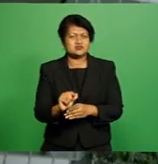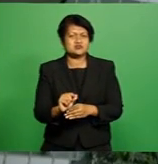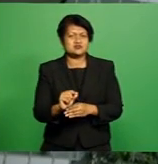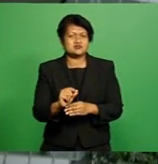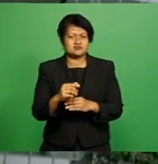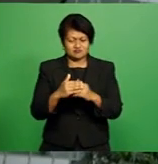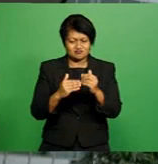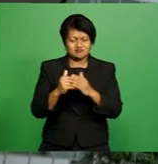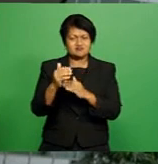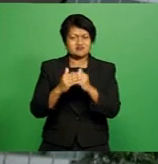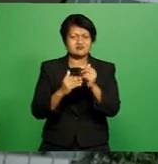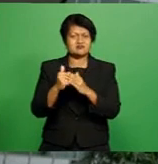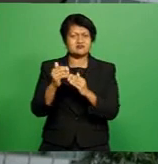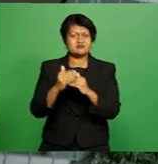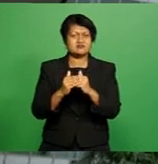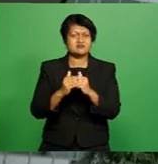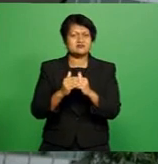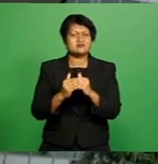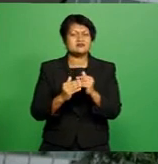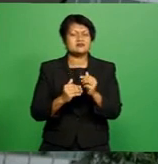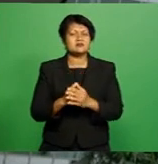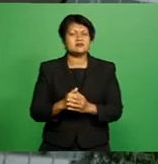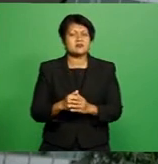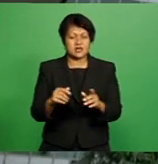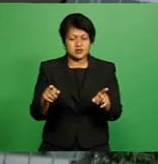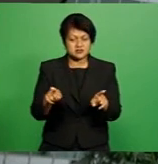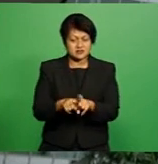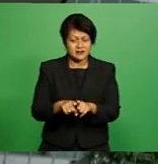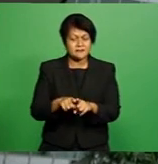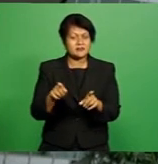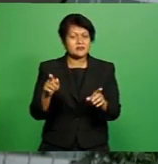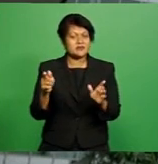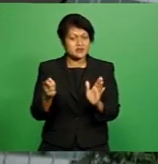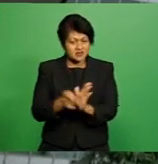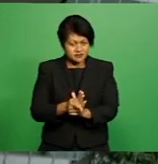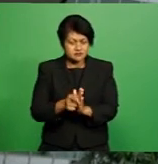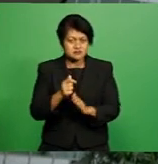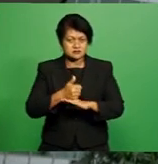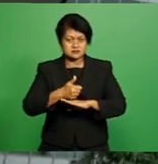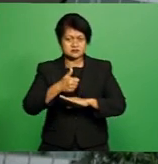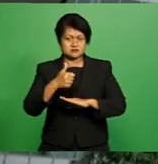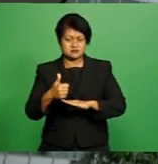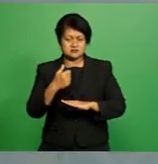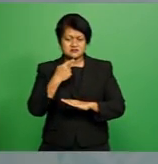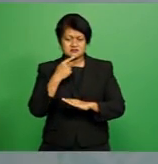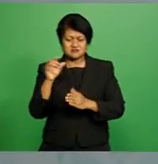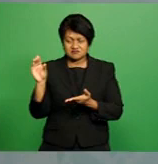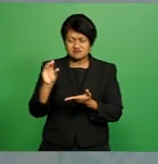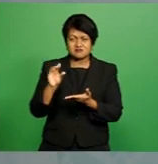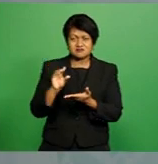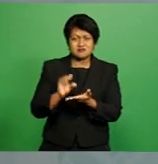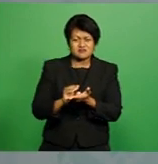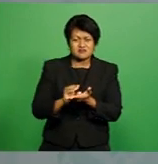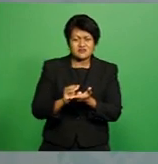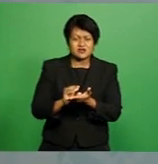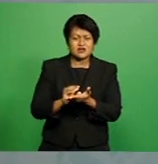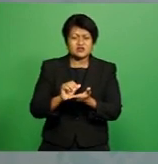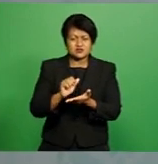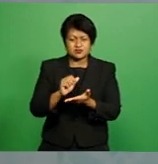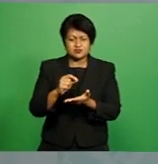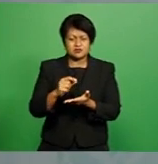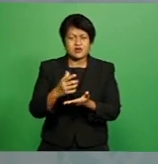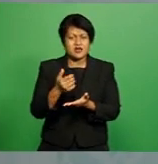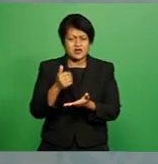water, whether it's for electricity, but at the same time, government is still maintaining the amount of money that it gives to keep people sustaining their